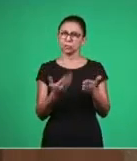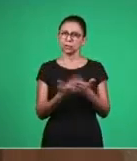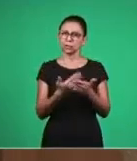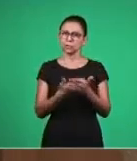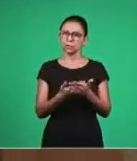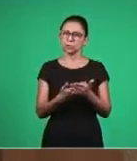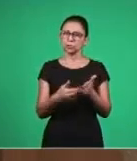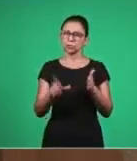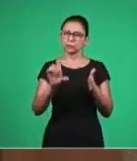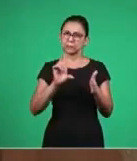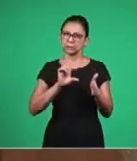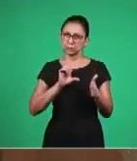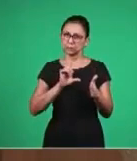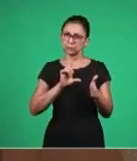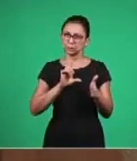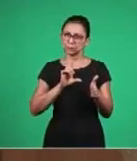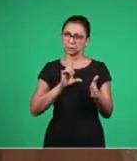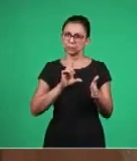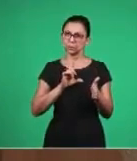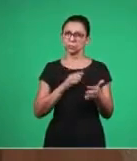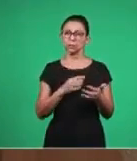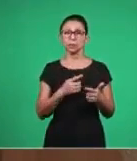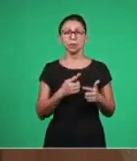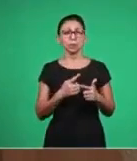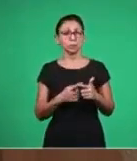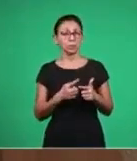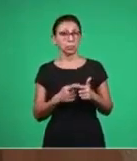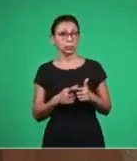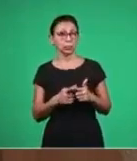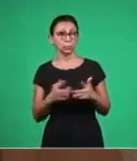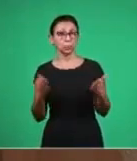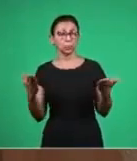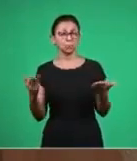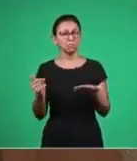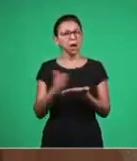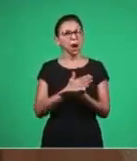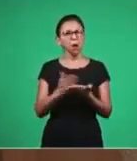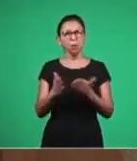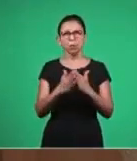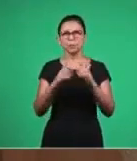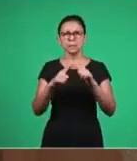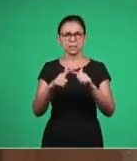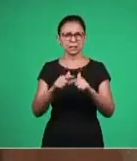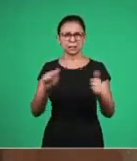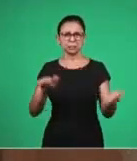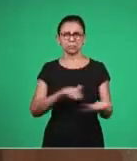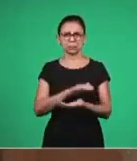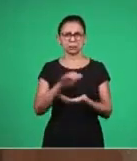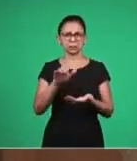in virtue that we are not talking about all the churches